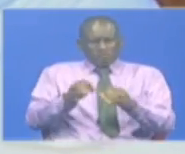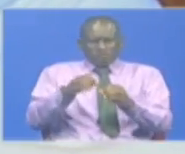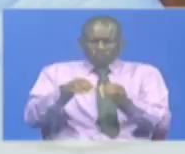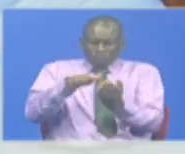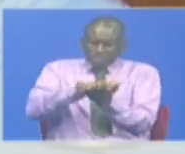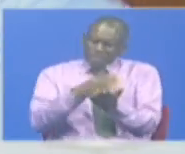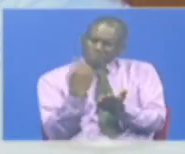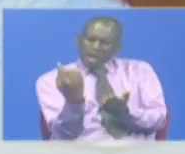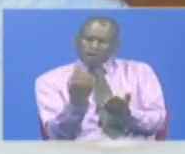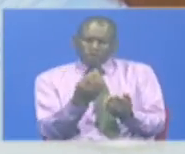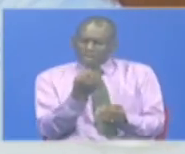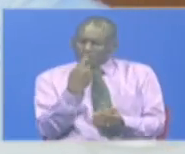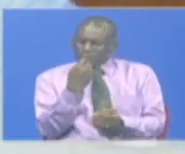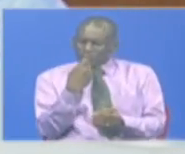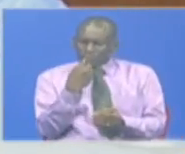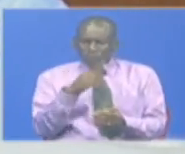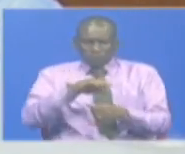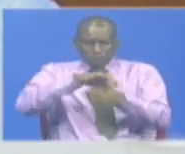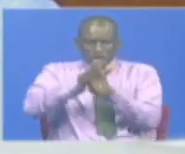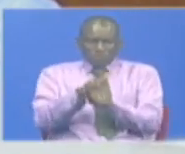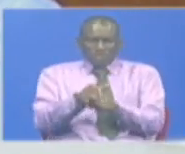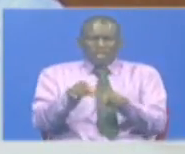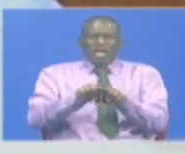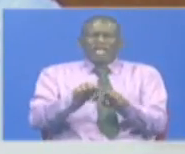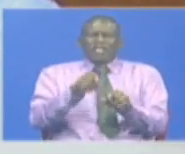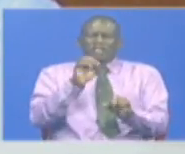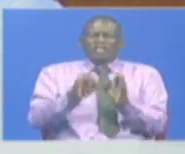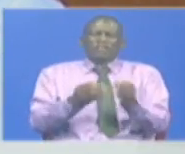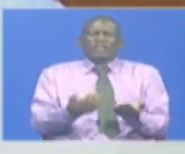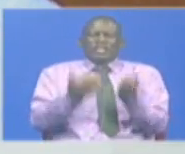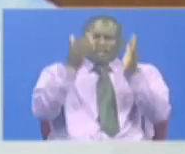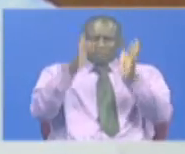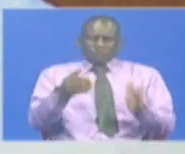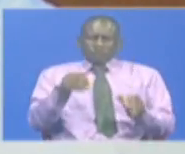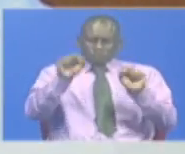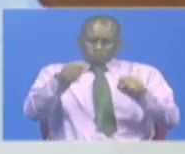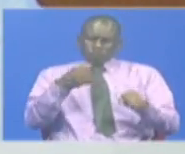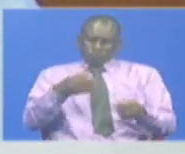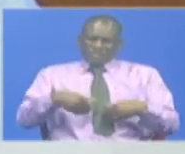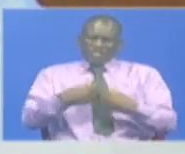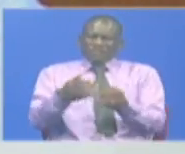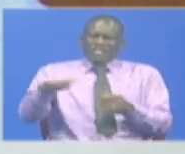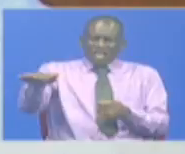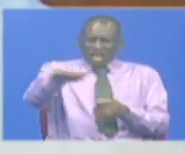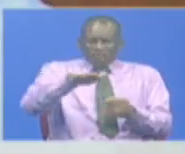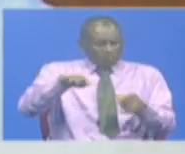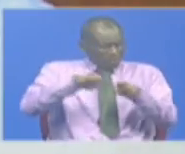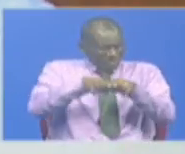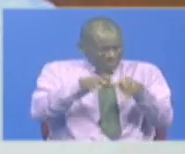treatment. Kama kila mtu angepata environment kama hii tumepata hapa,